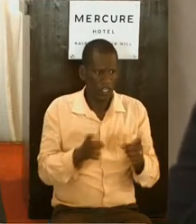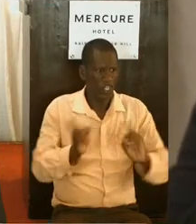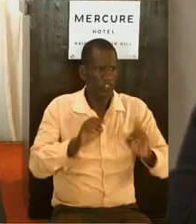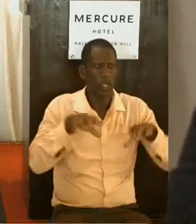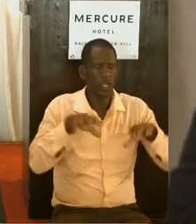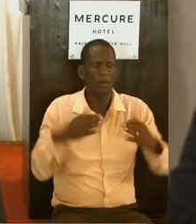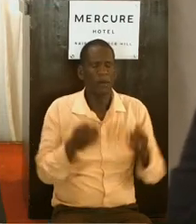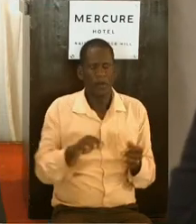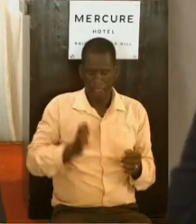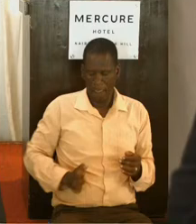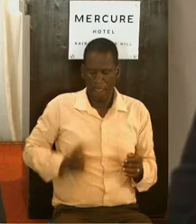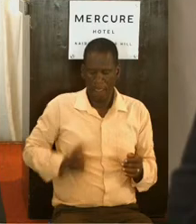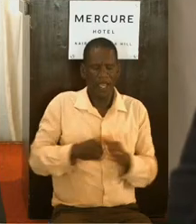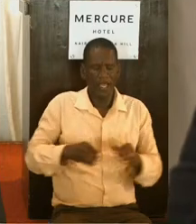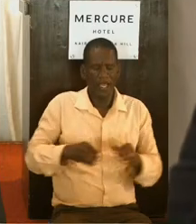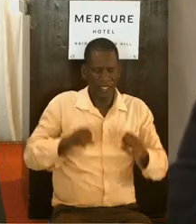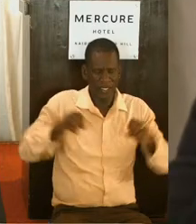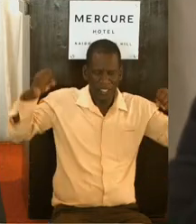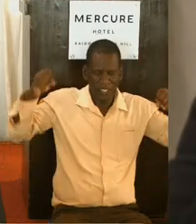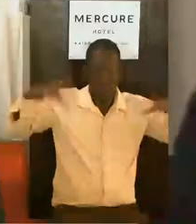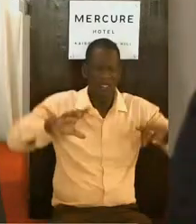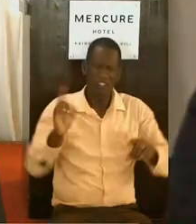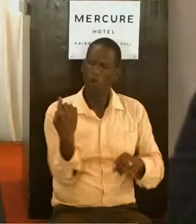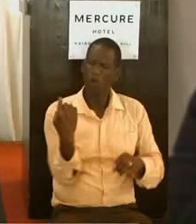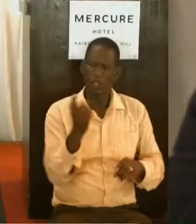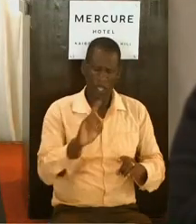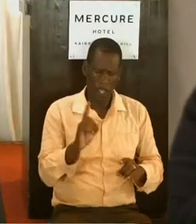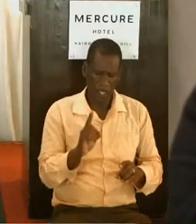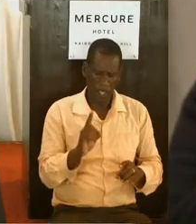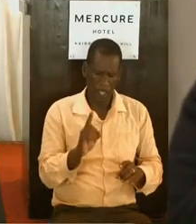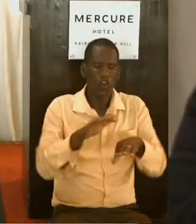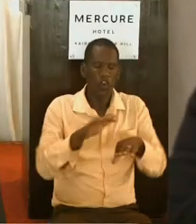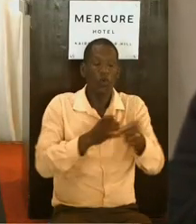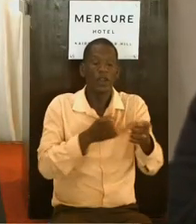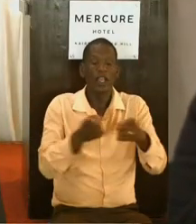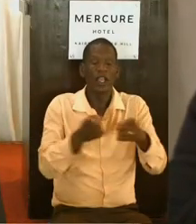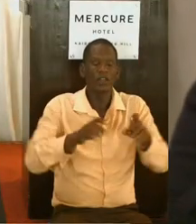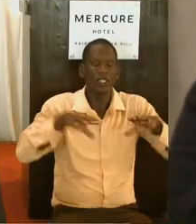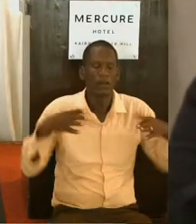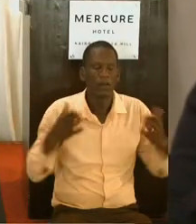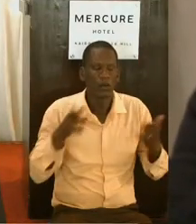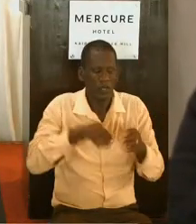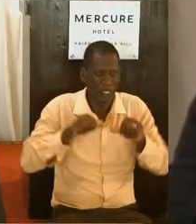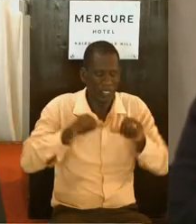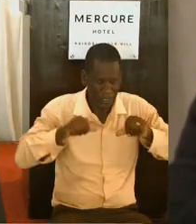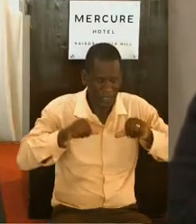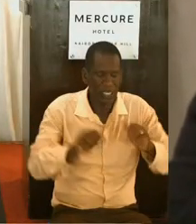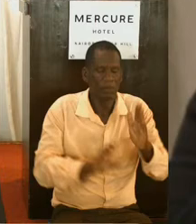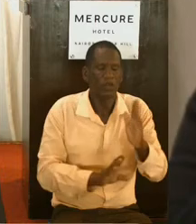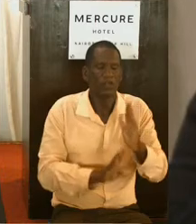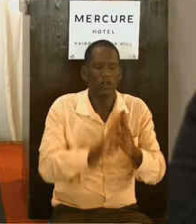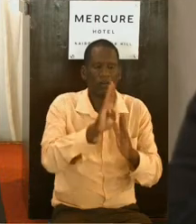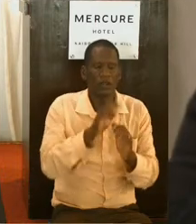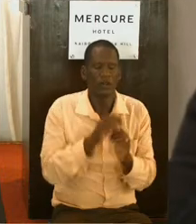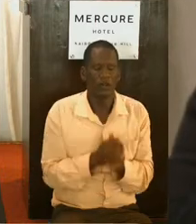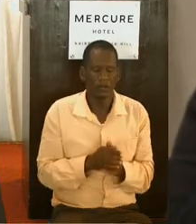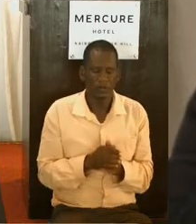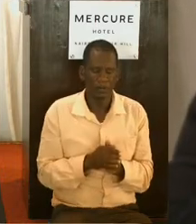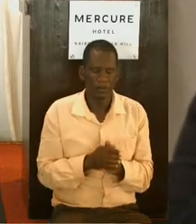not just about ethics and transparency it's about sustainable development